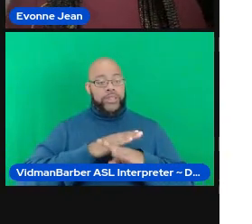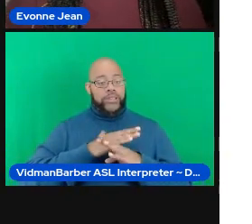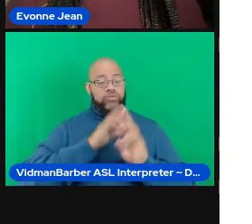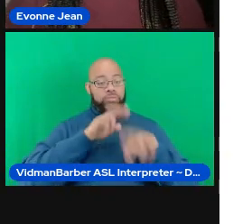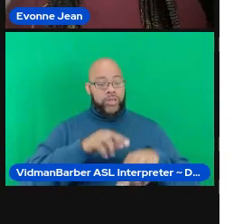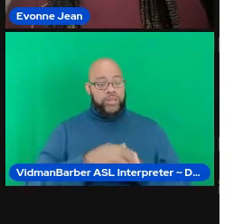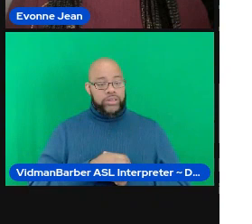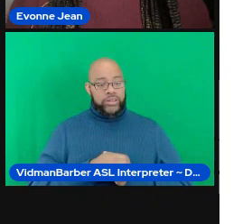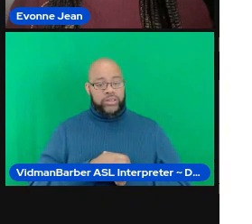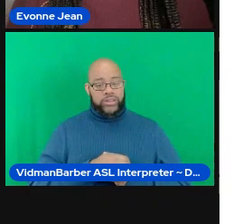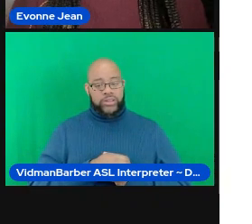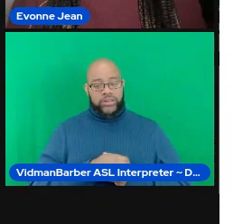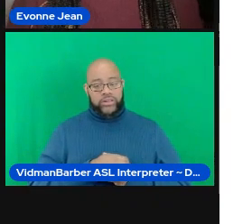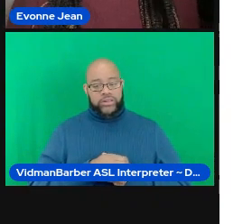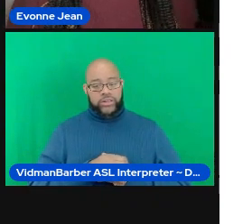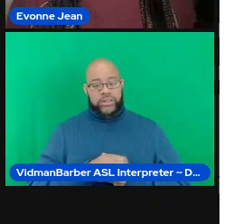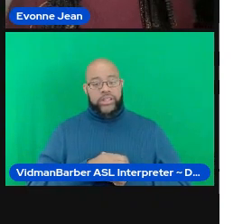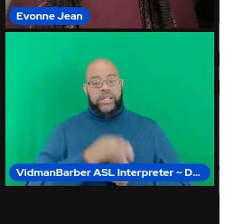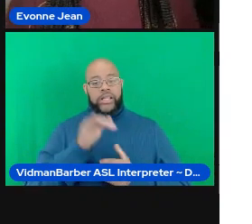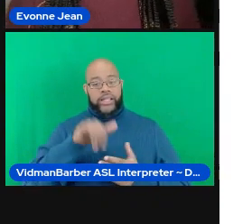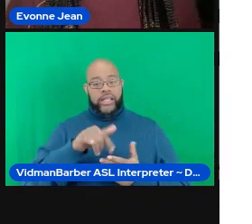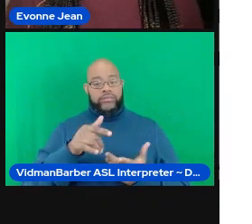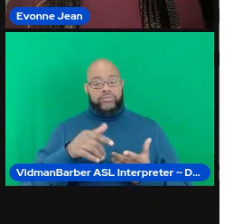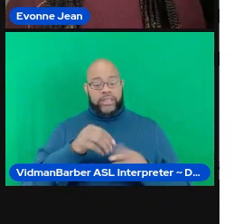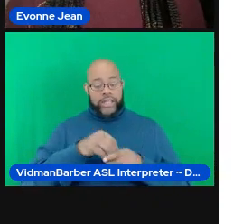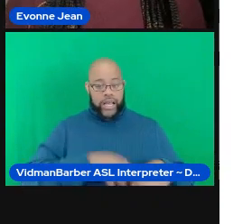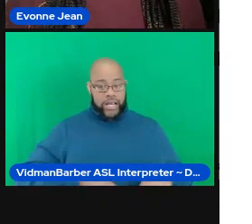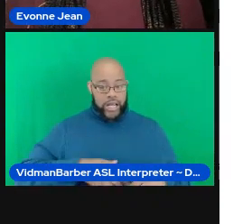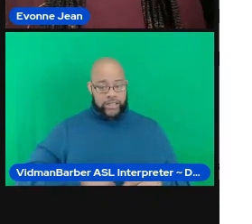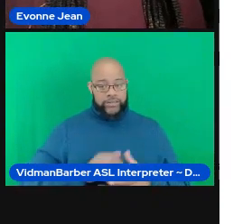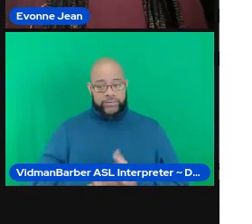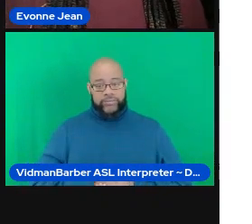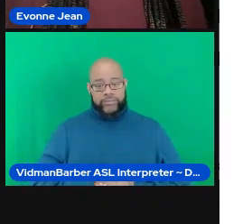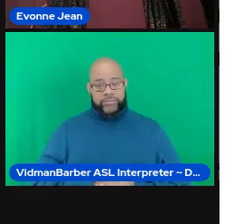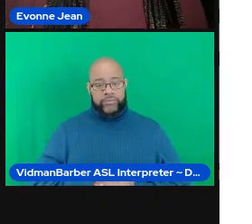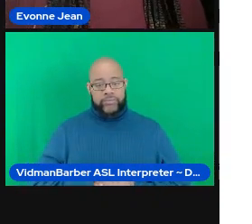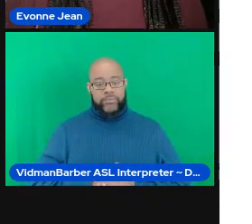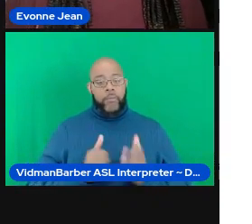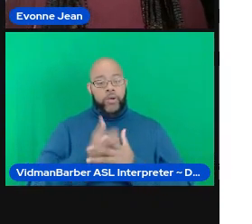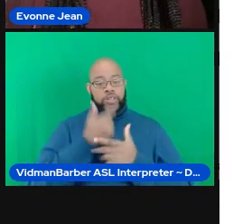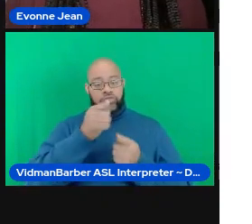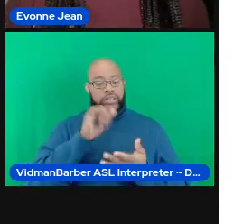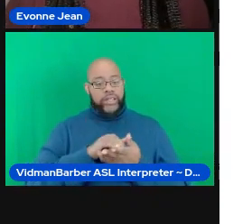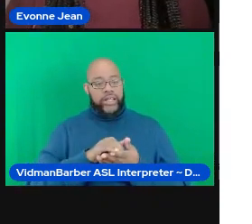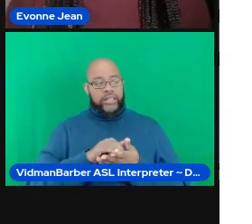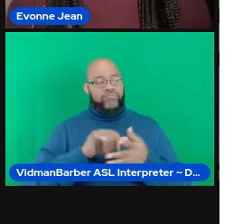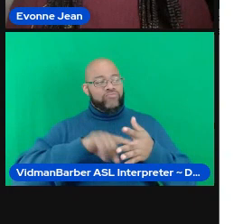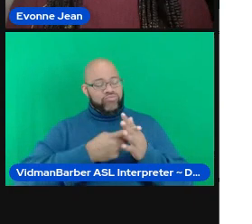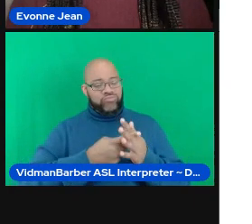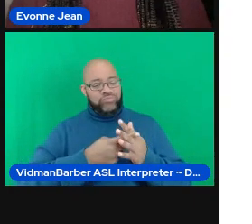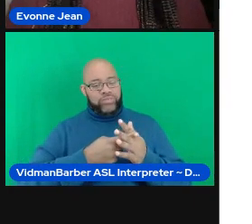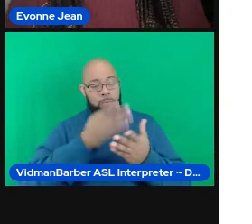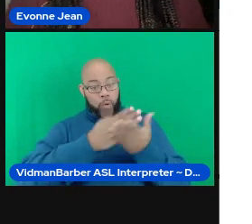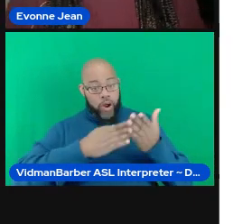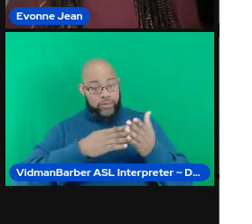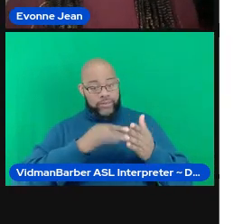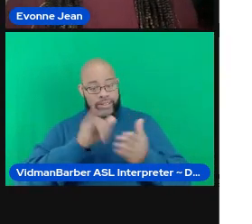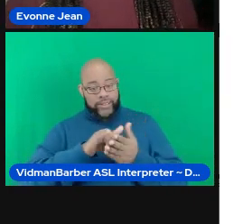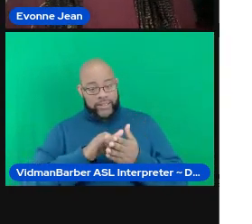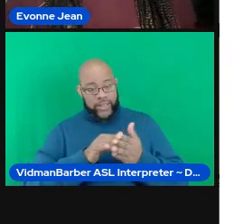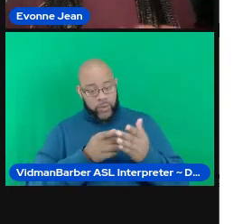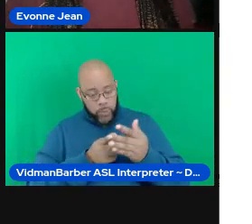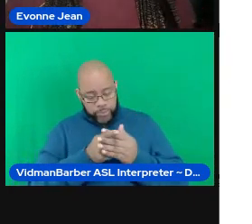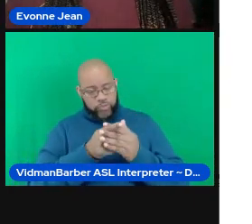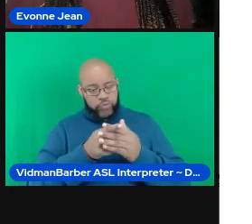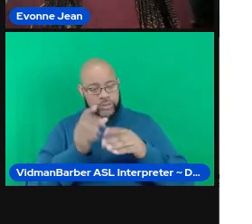mucosal barrier sites, such as the lung and gut, I'm most interested in this initial stage of infection, which is percutaneous